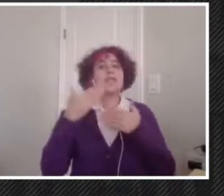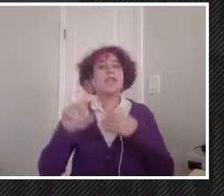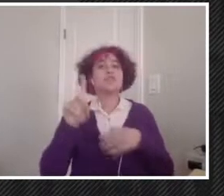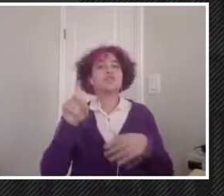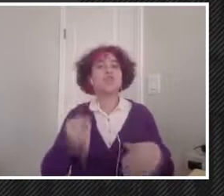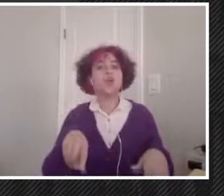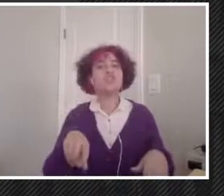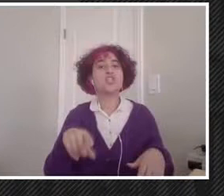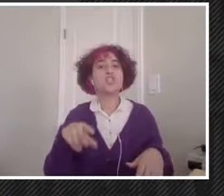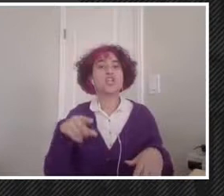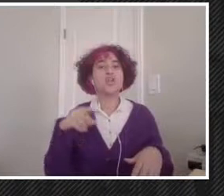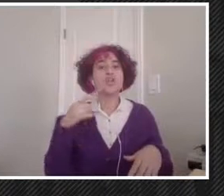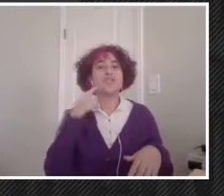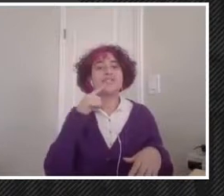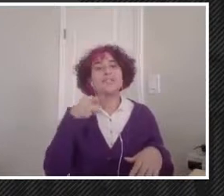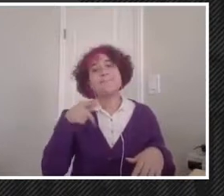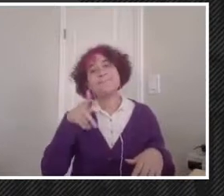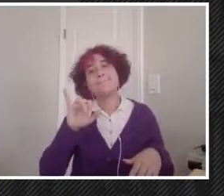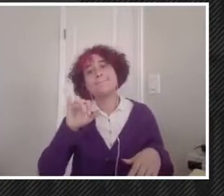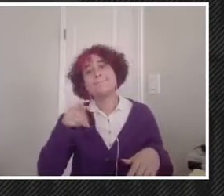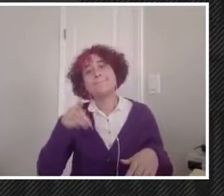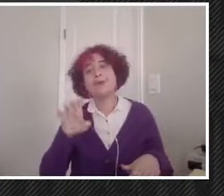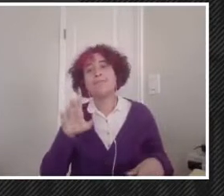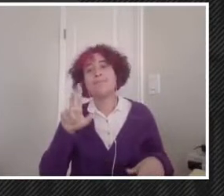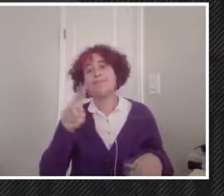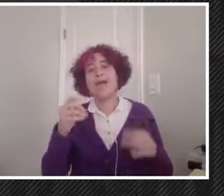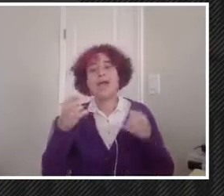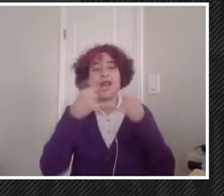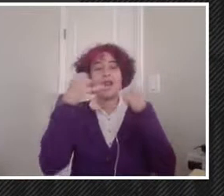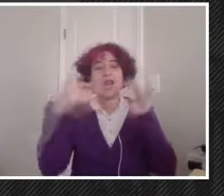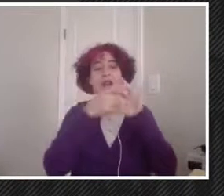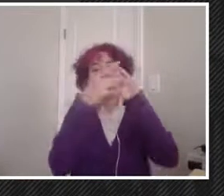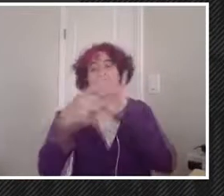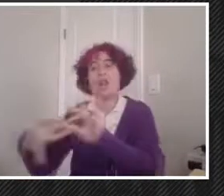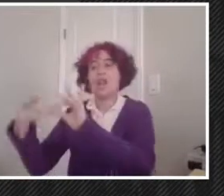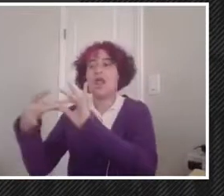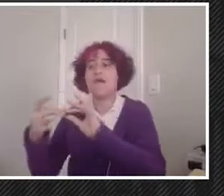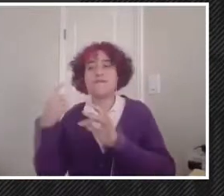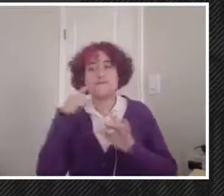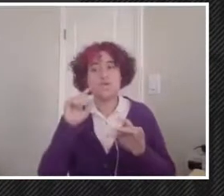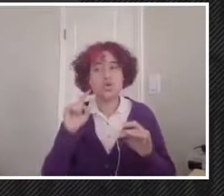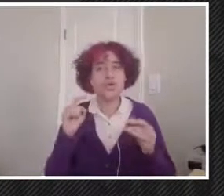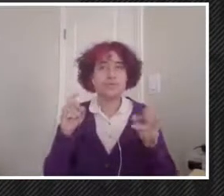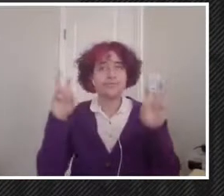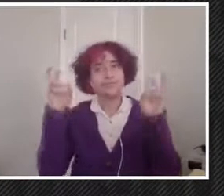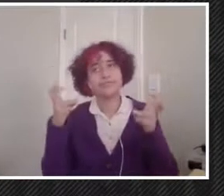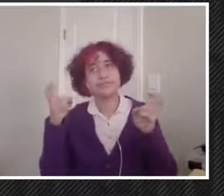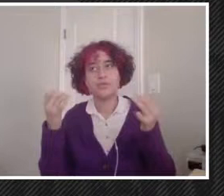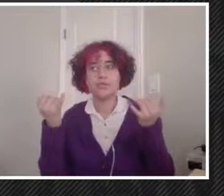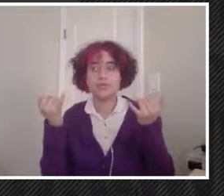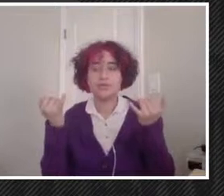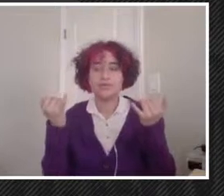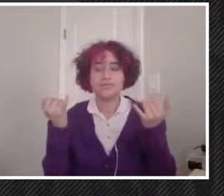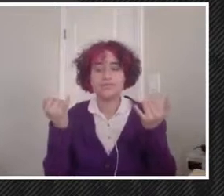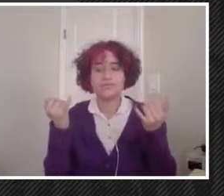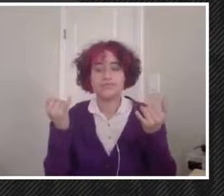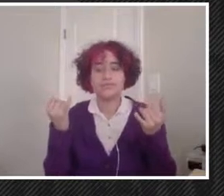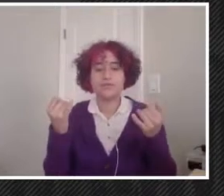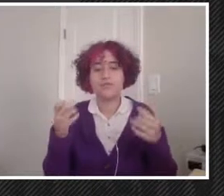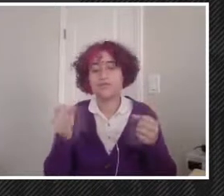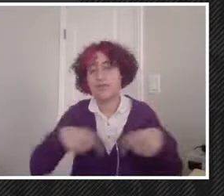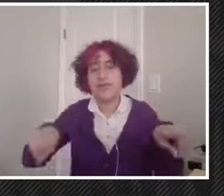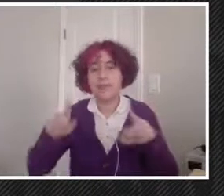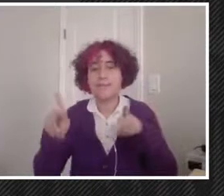for ordinary people. How do we continue to create a space for these people that don't have the